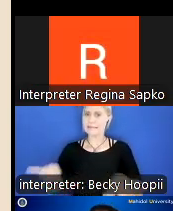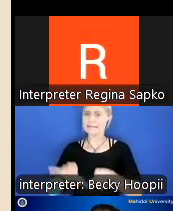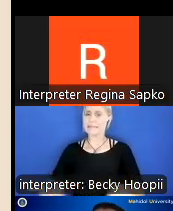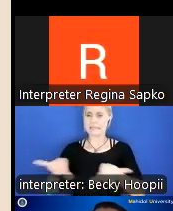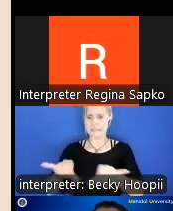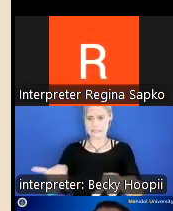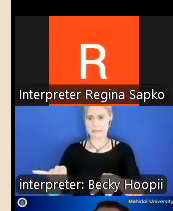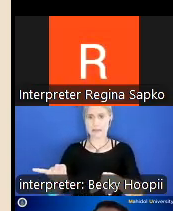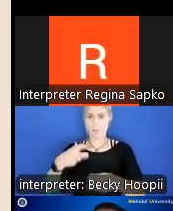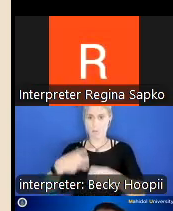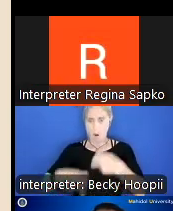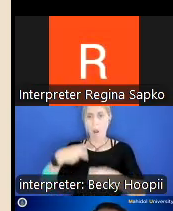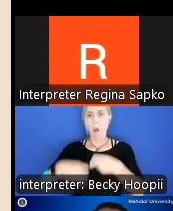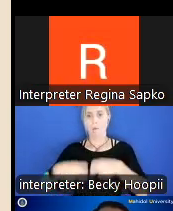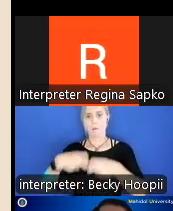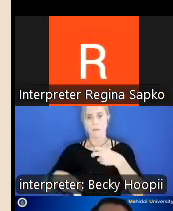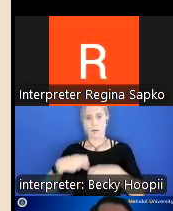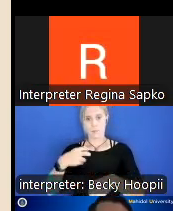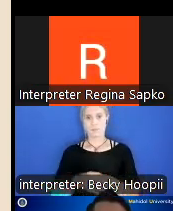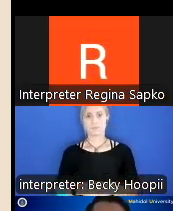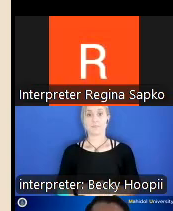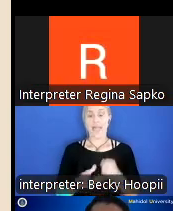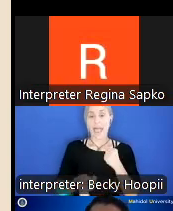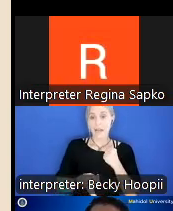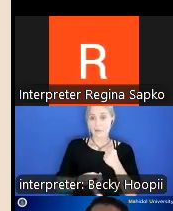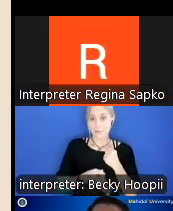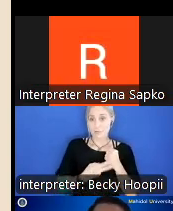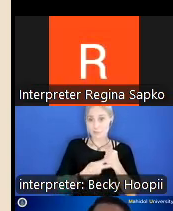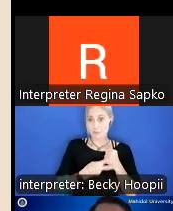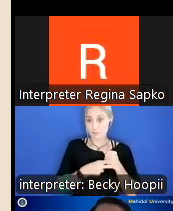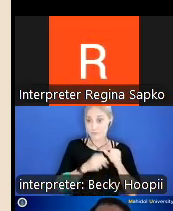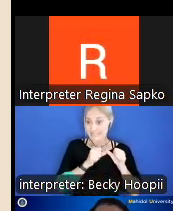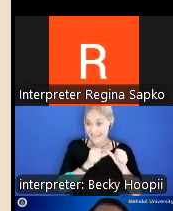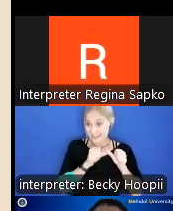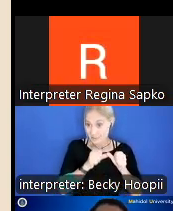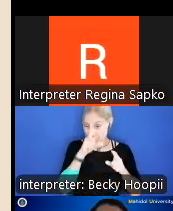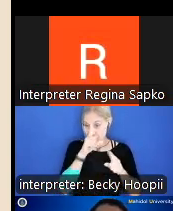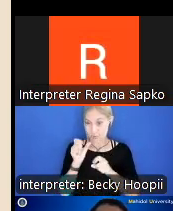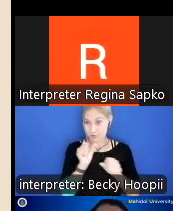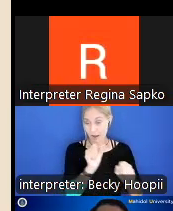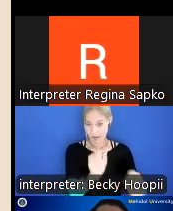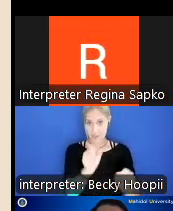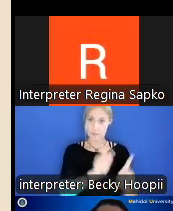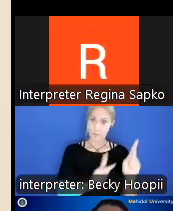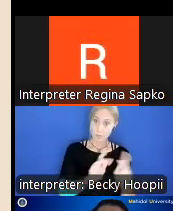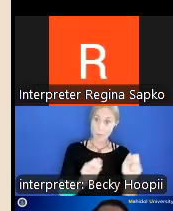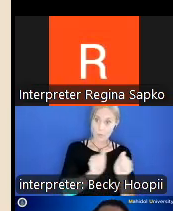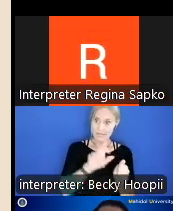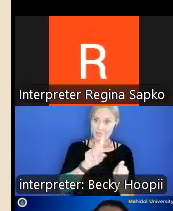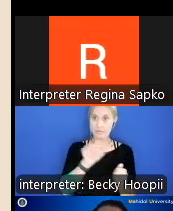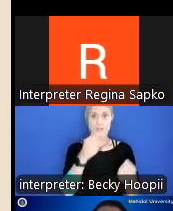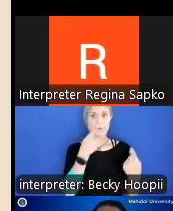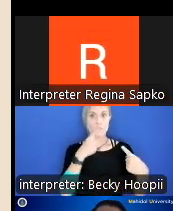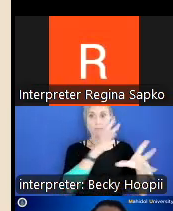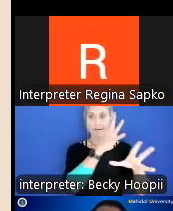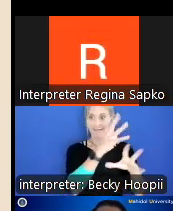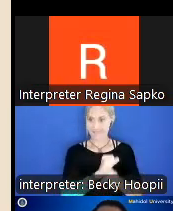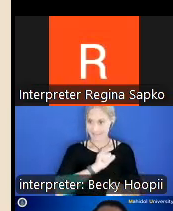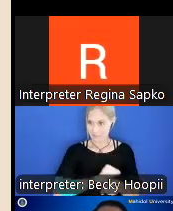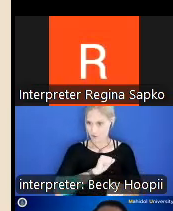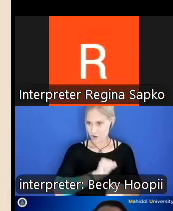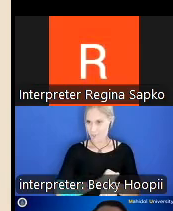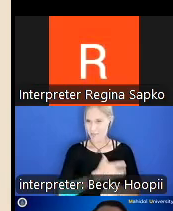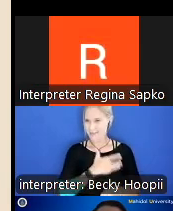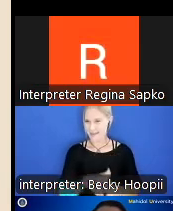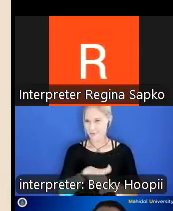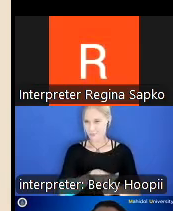program and weak retention strategy for the person with disability. So how we have